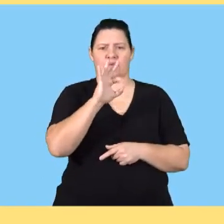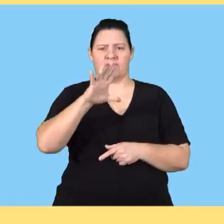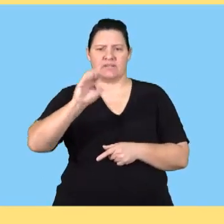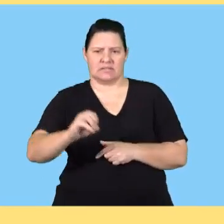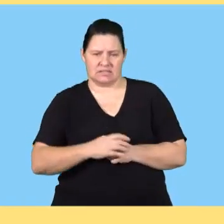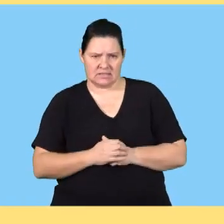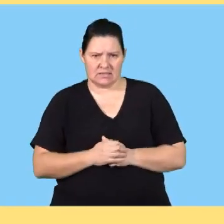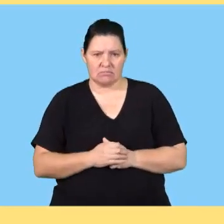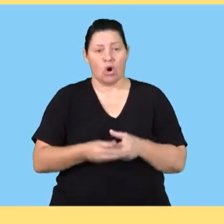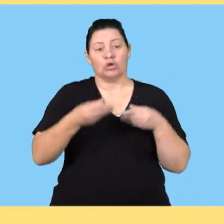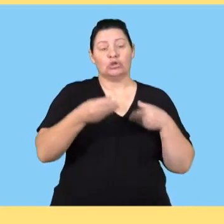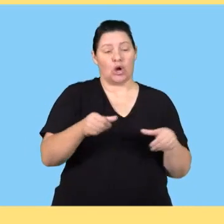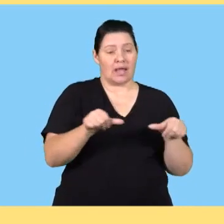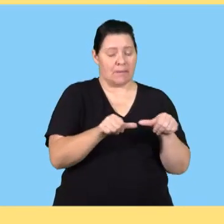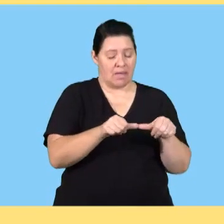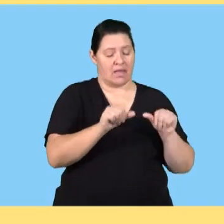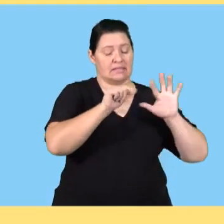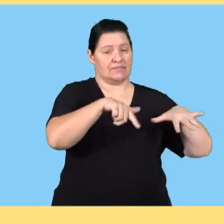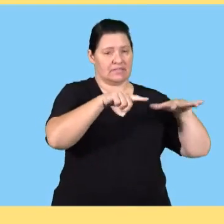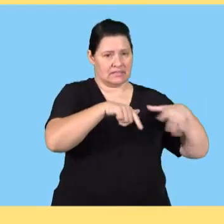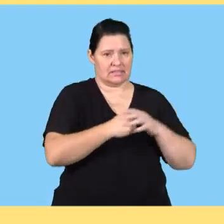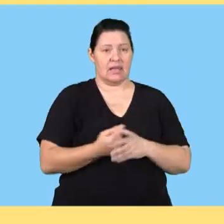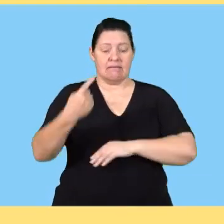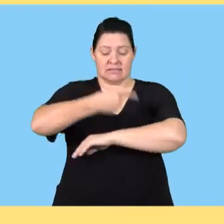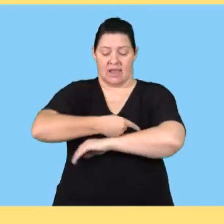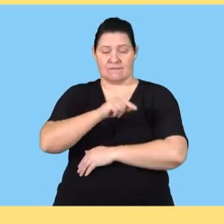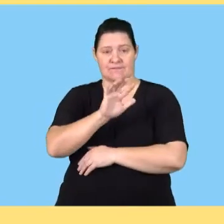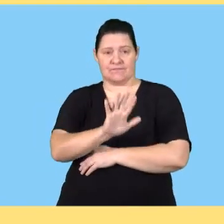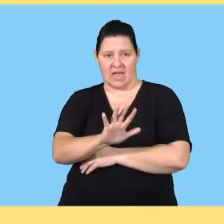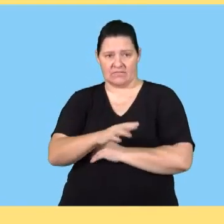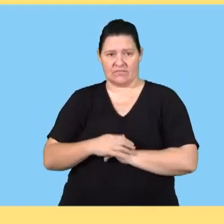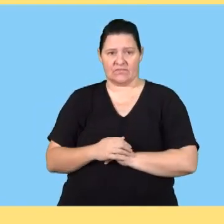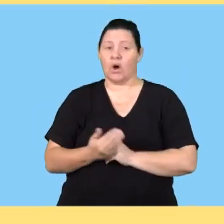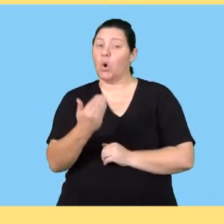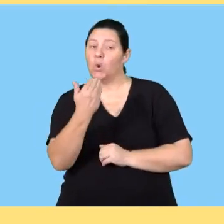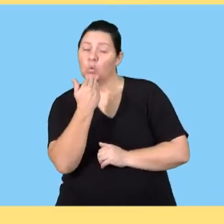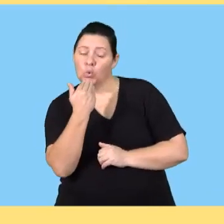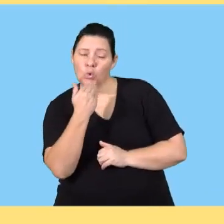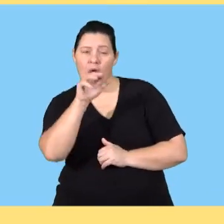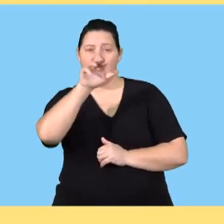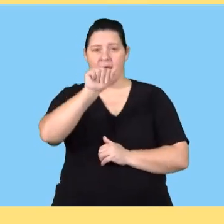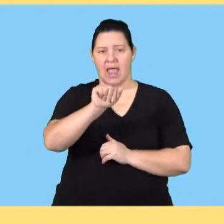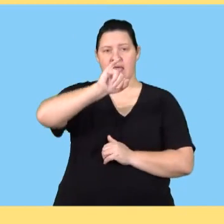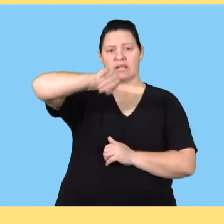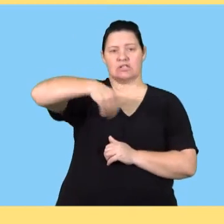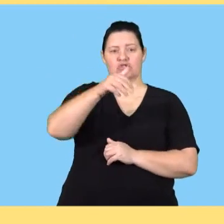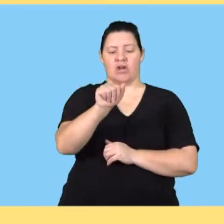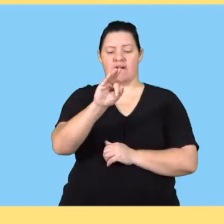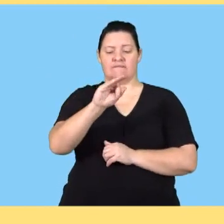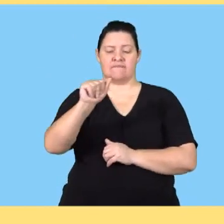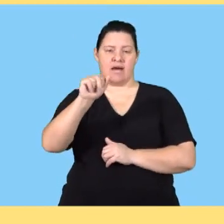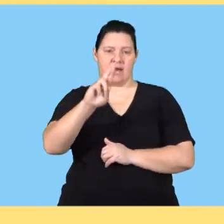1,350. So my document number is going to be 17 and the day is on the 5th. The